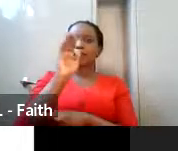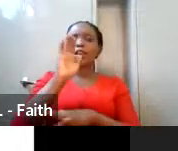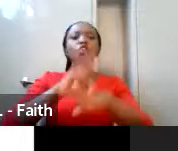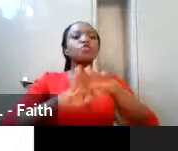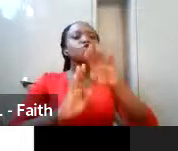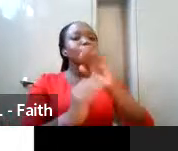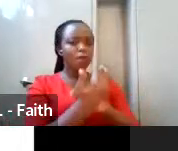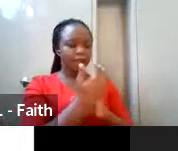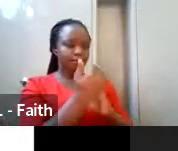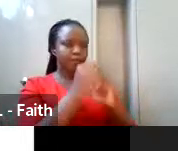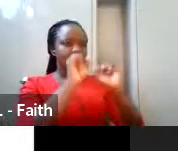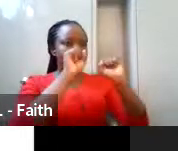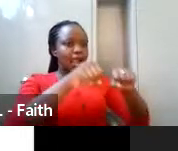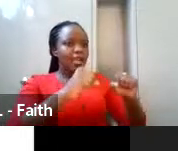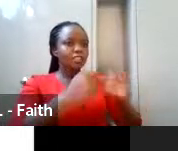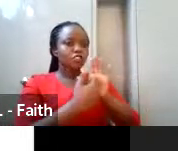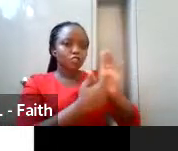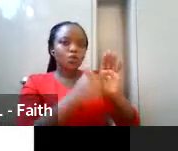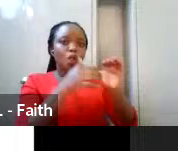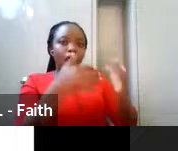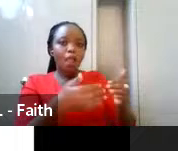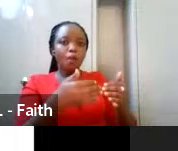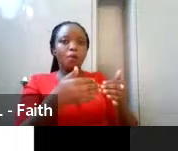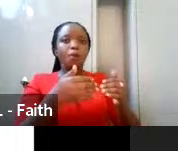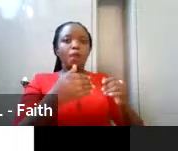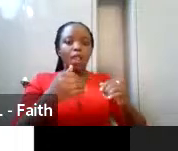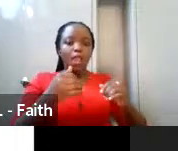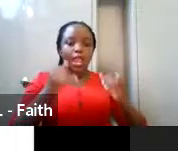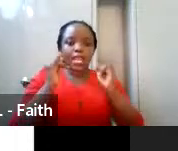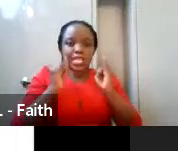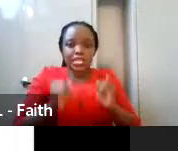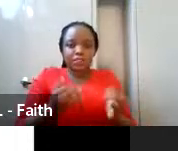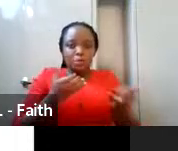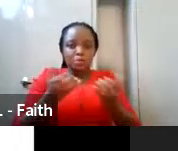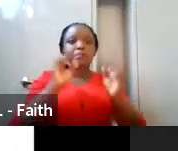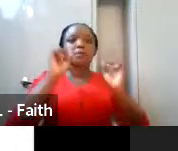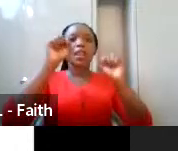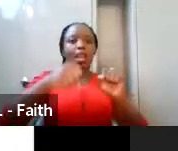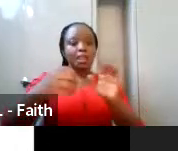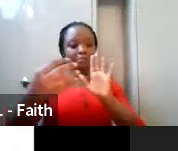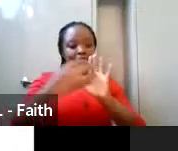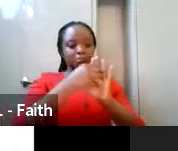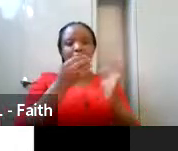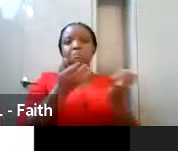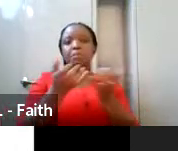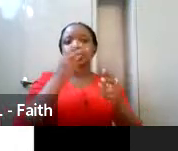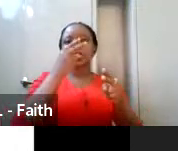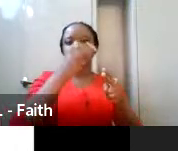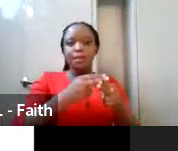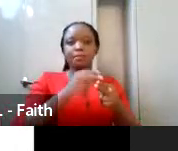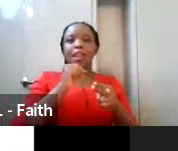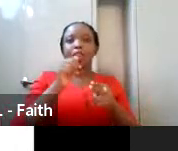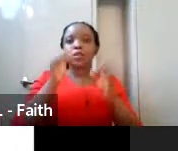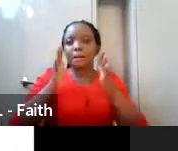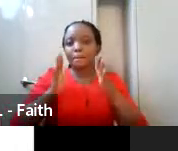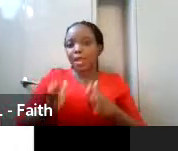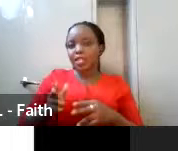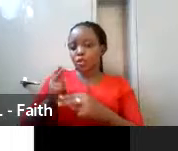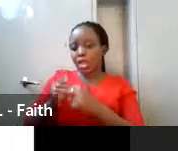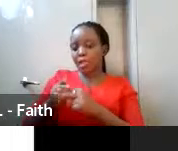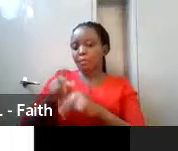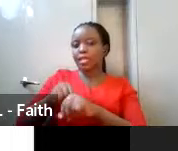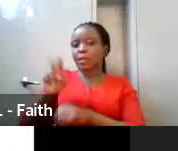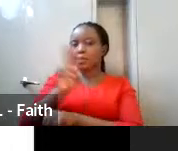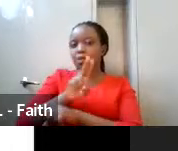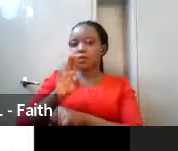Can you show how a sole proprietor is able to indicate their business name instead of their personal name while using